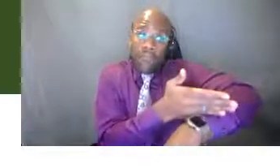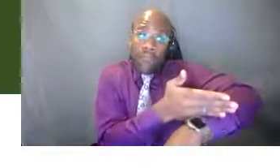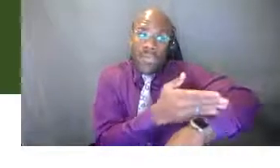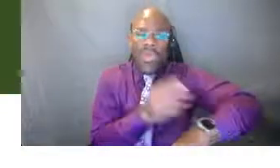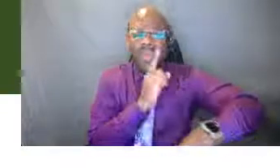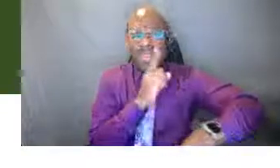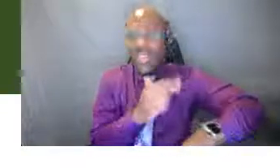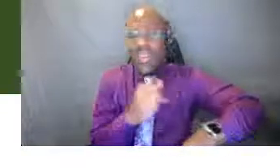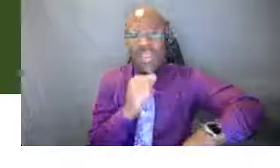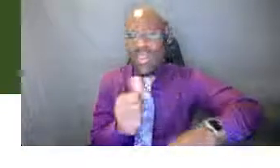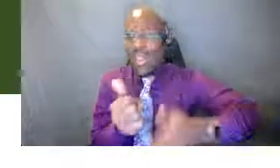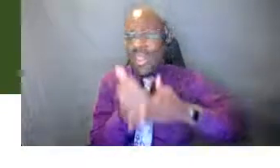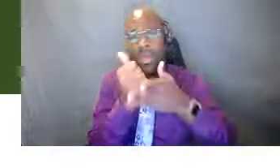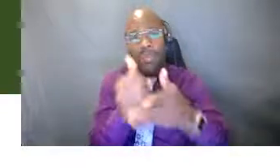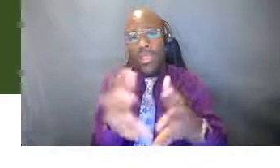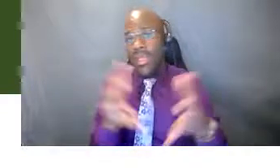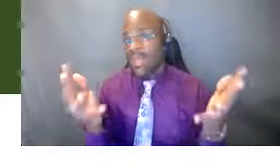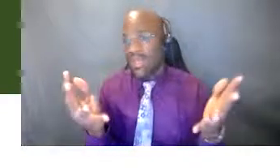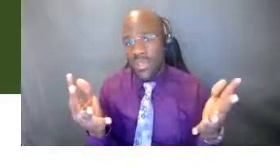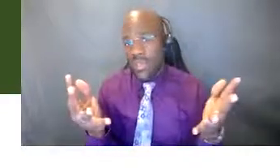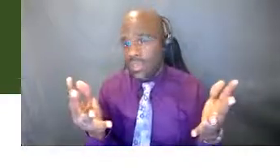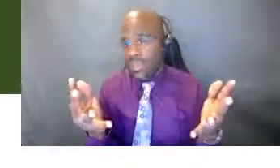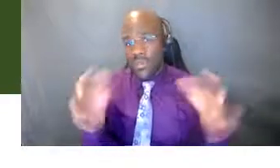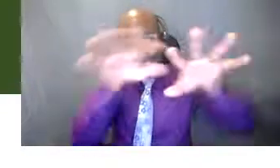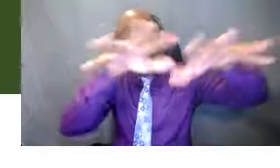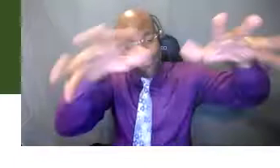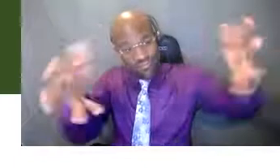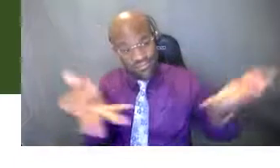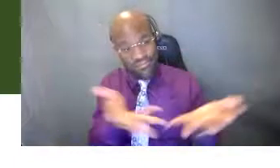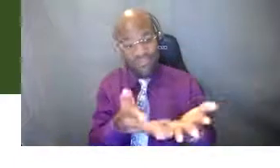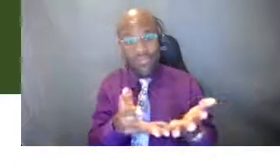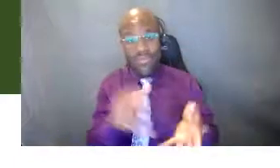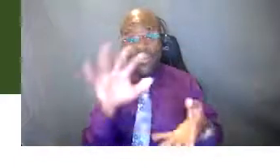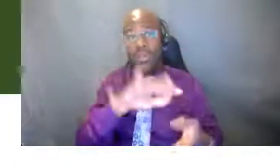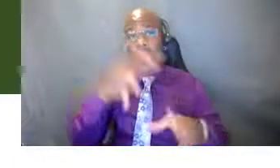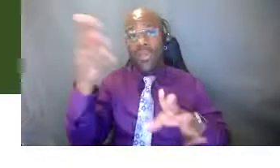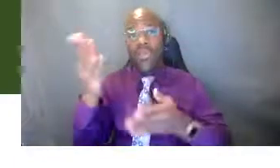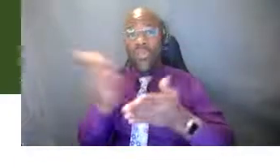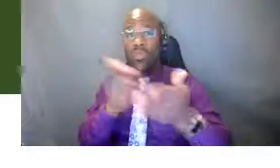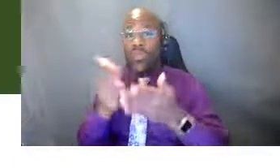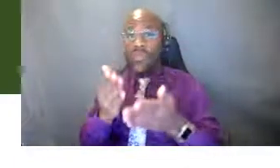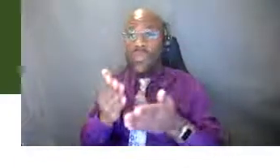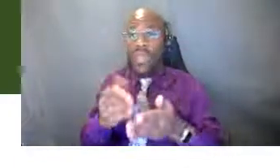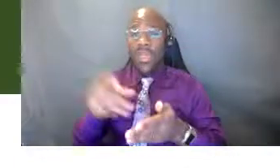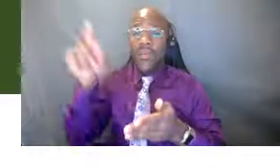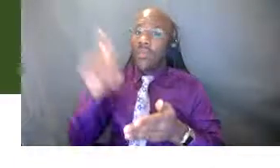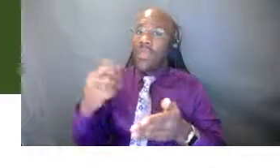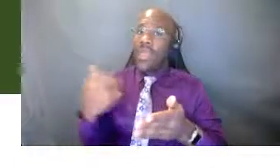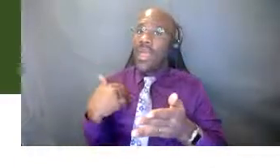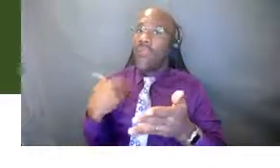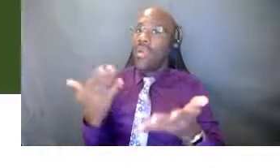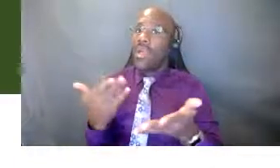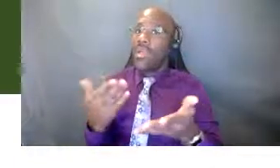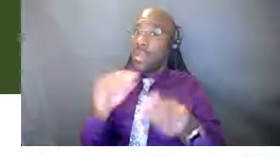a difference until crisis service systems themselves are funded adequately.